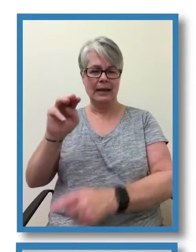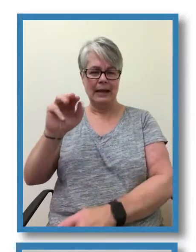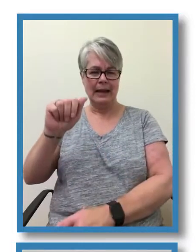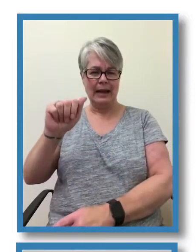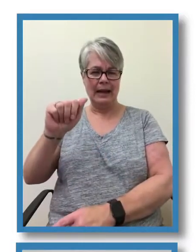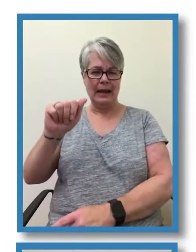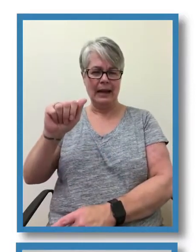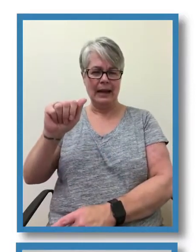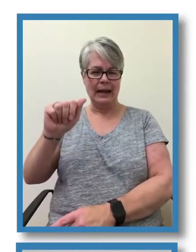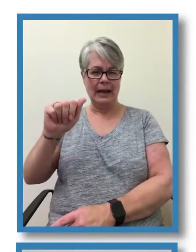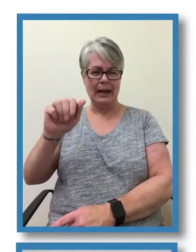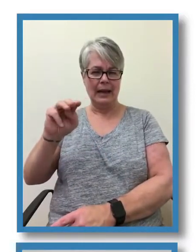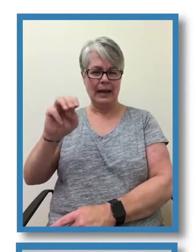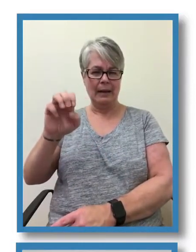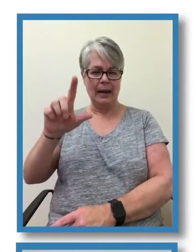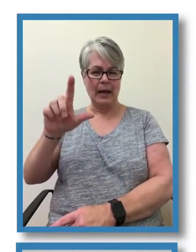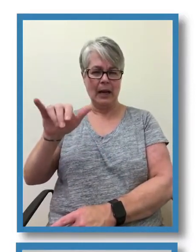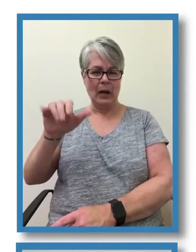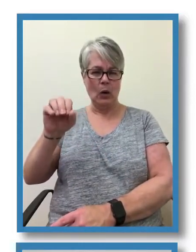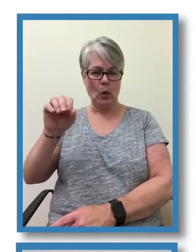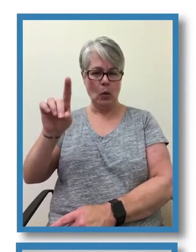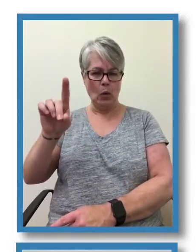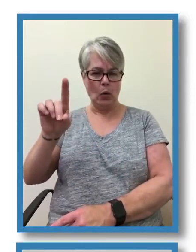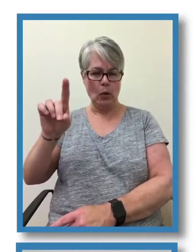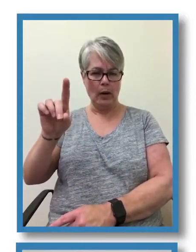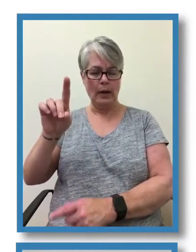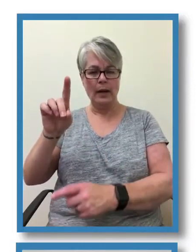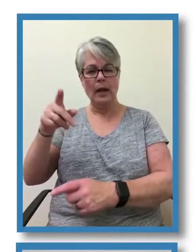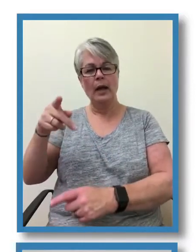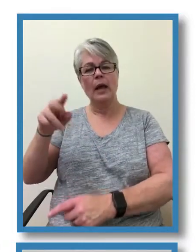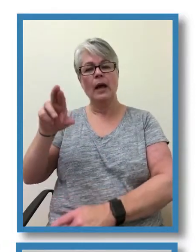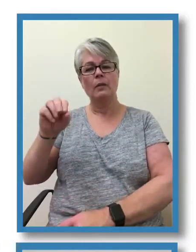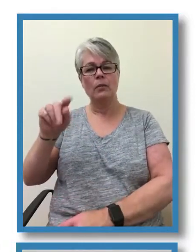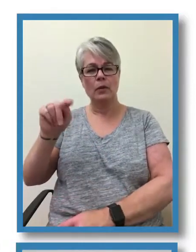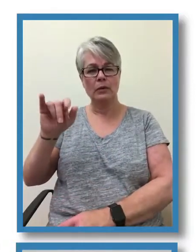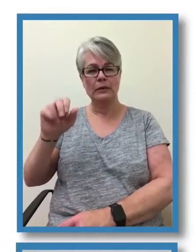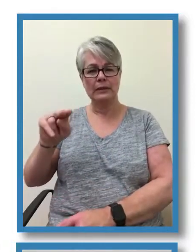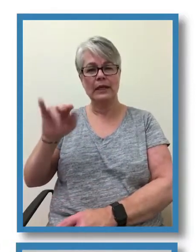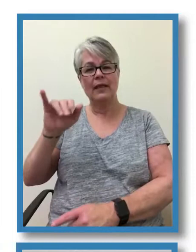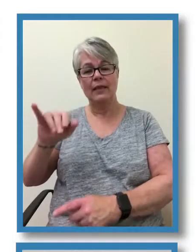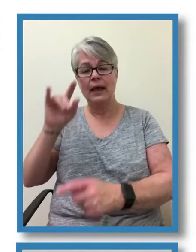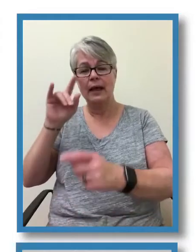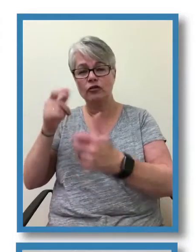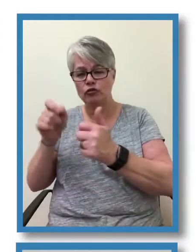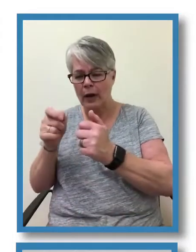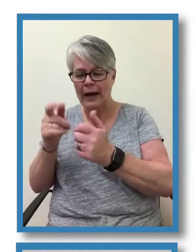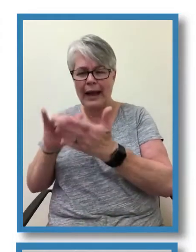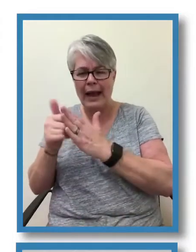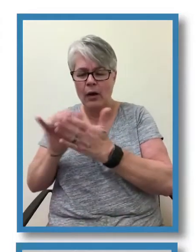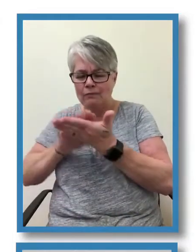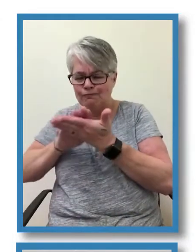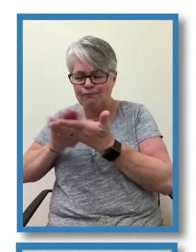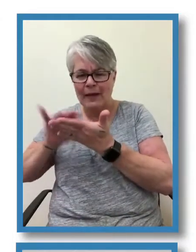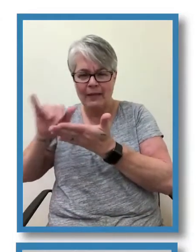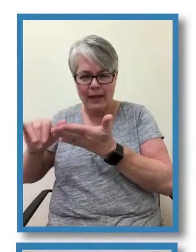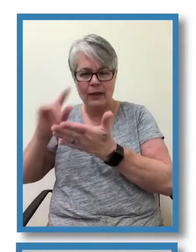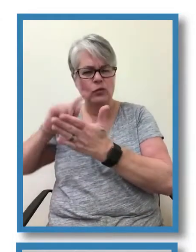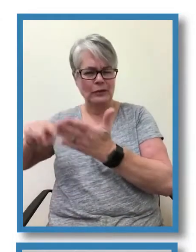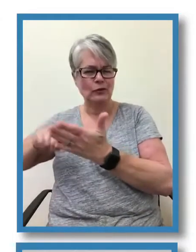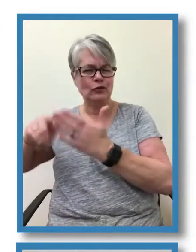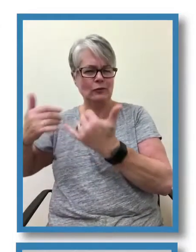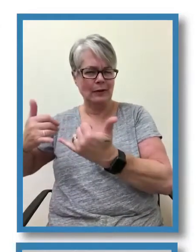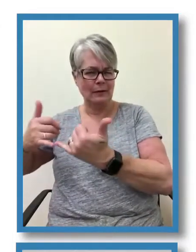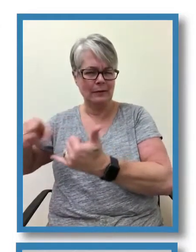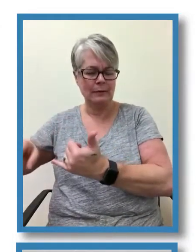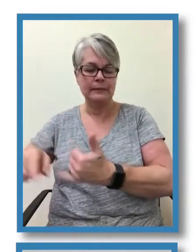tangles. So the amyloid accumulates over 10 or 15 years, long before a person ever has any awareness that they have